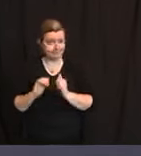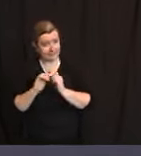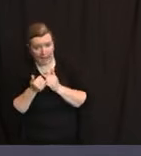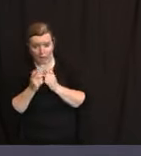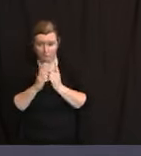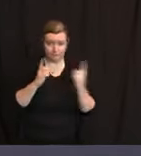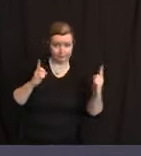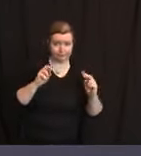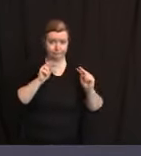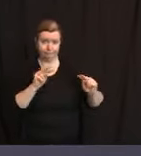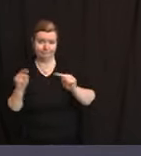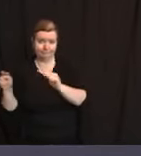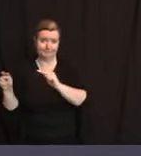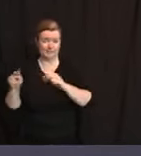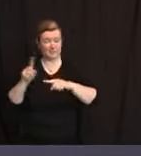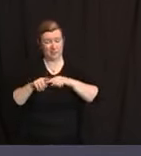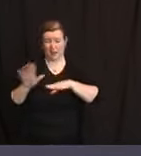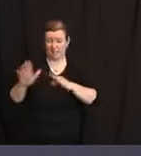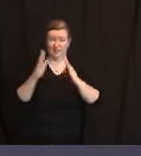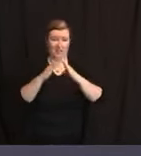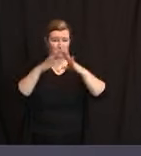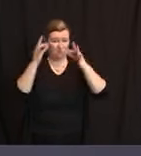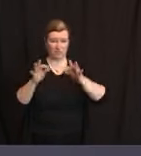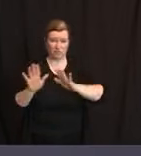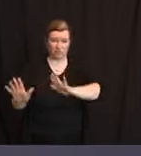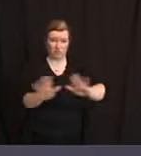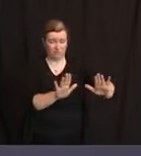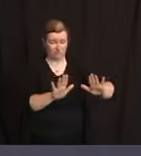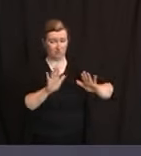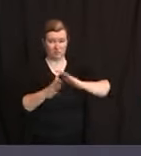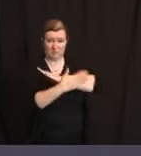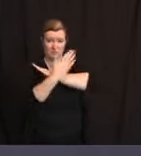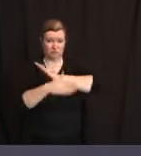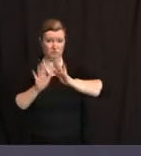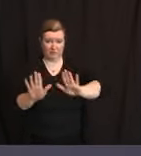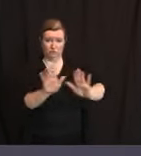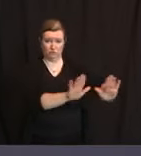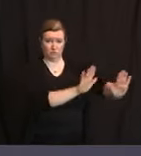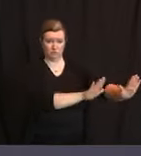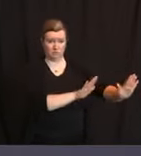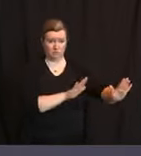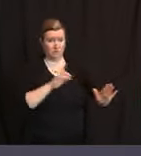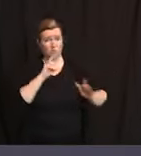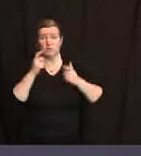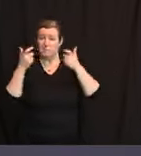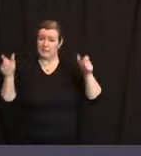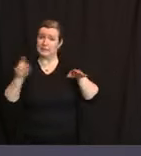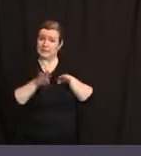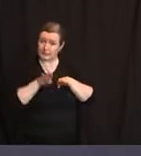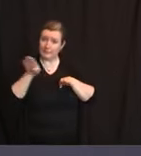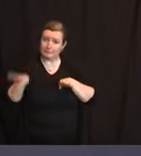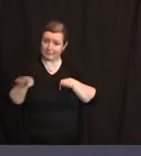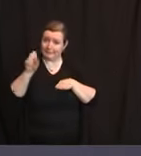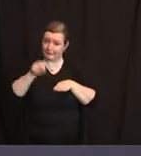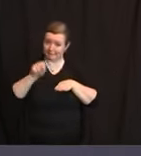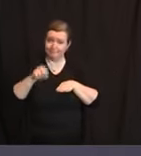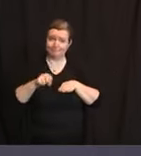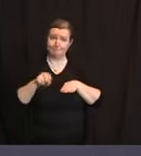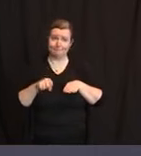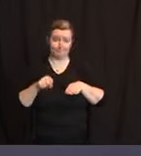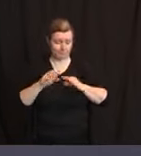depend on the community that you're in. But this is a big step. There's no question about it. And we've got